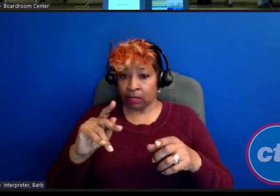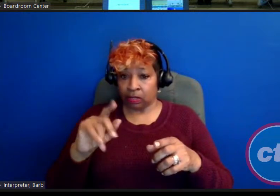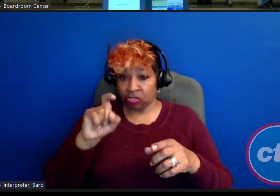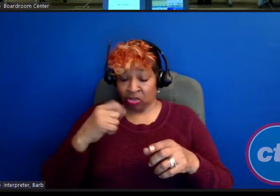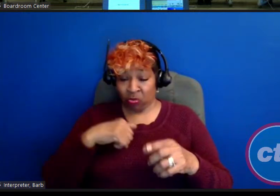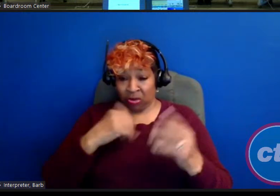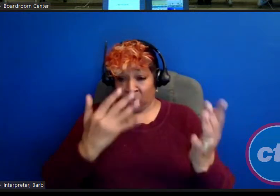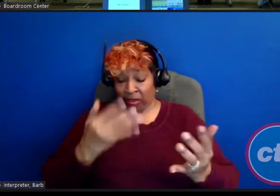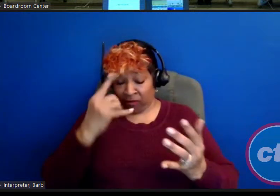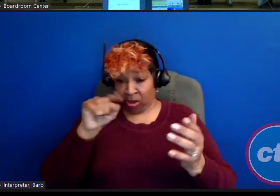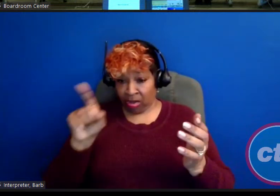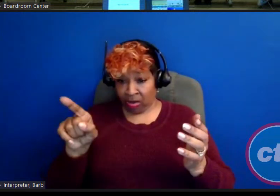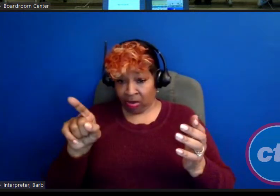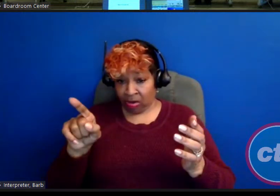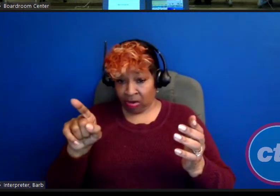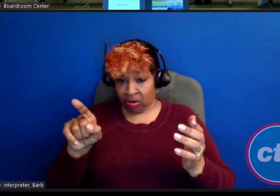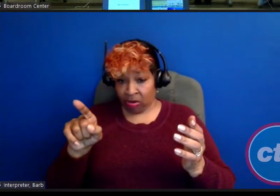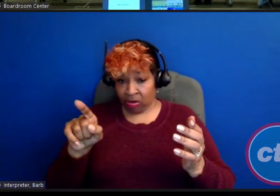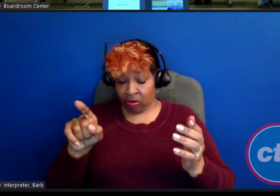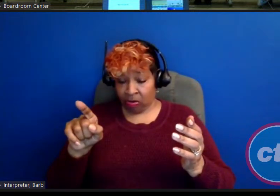Okay, so we'll revisit that.